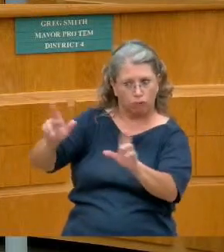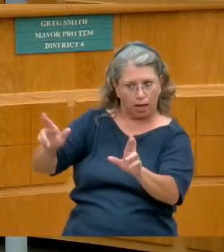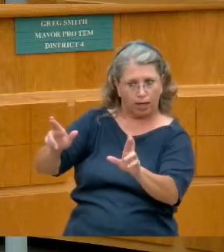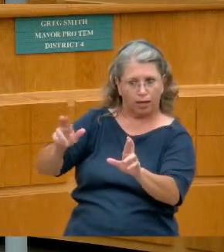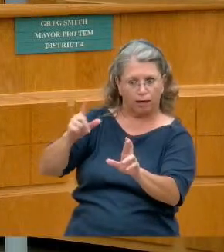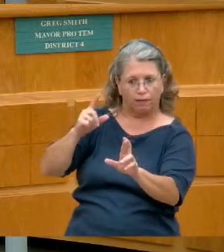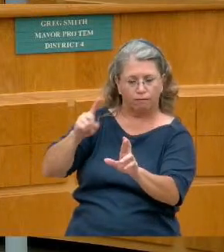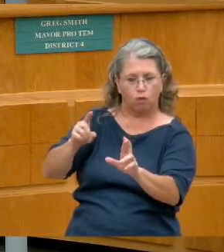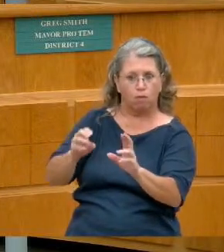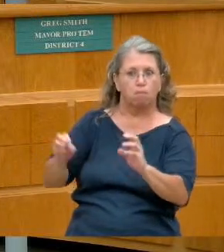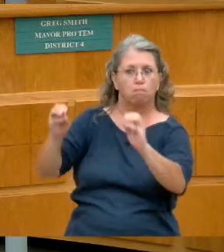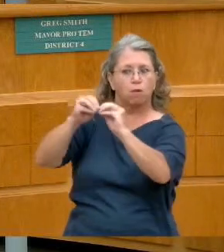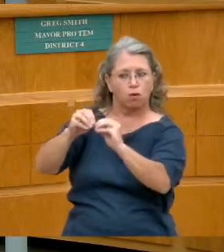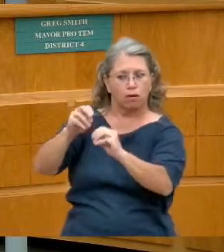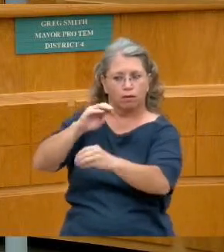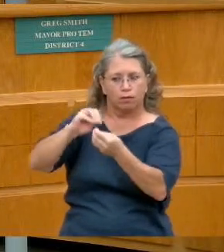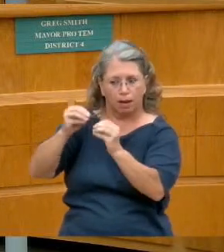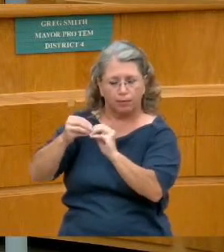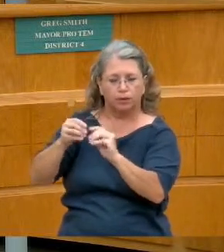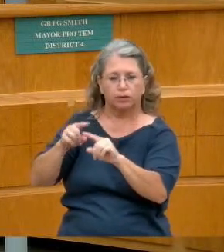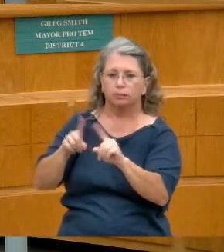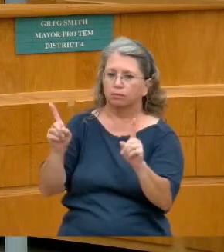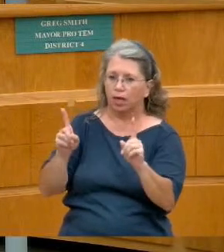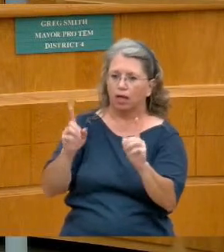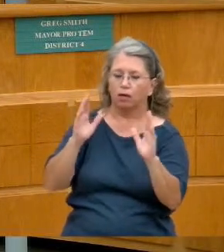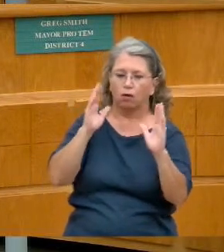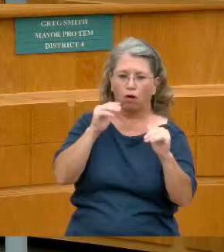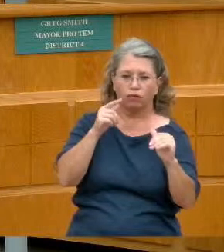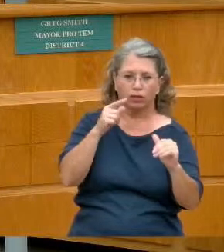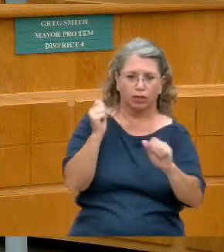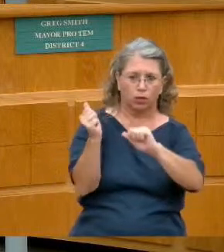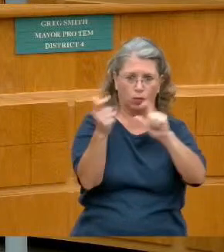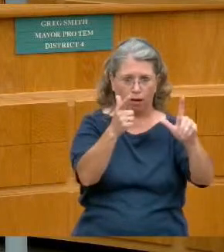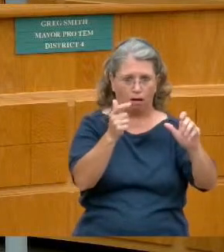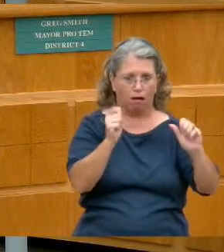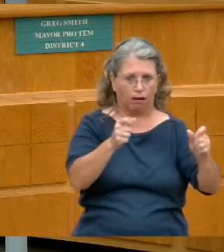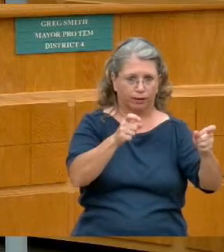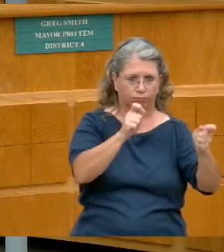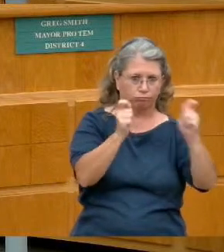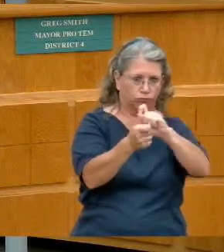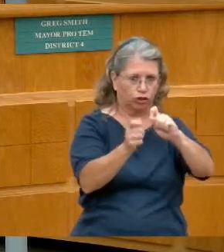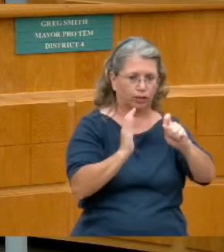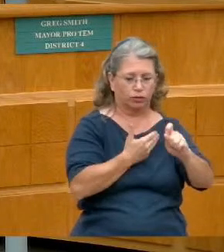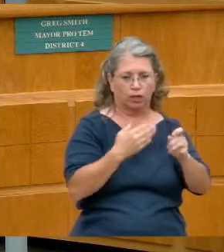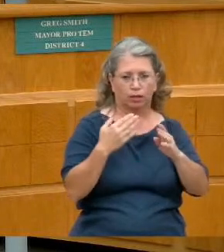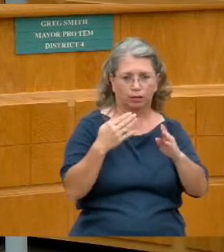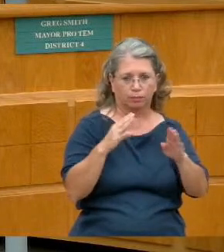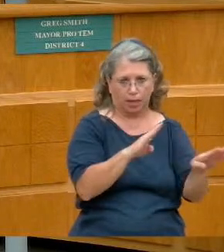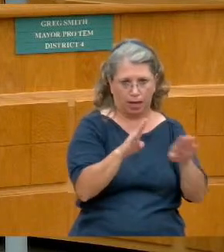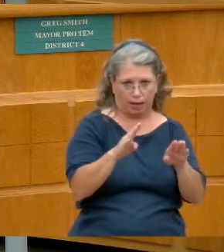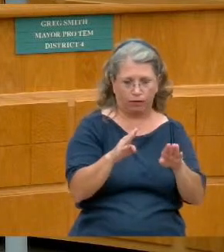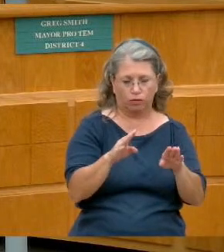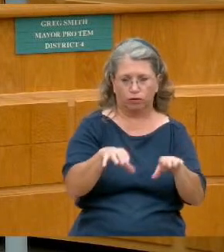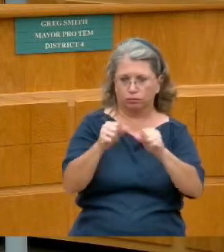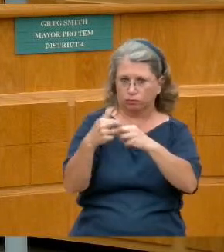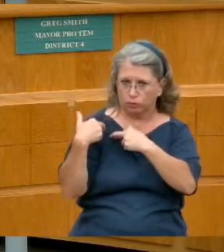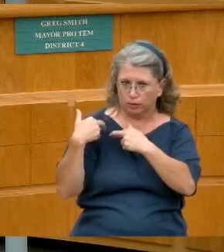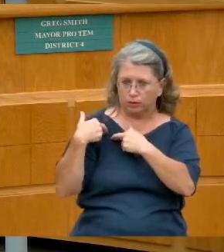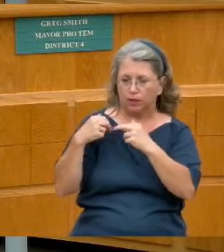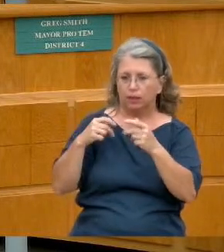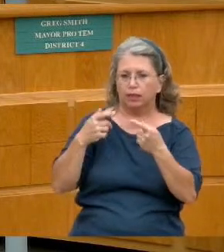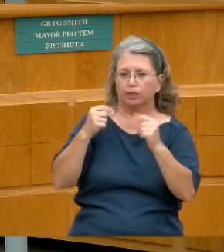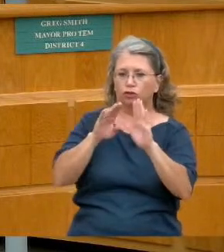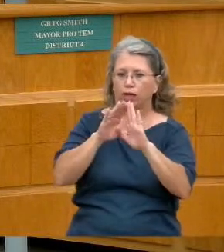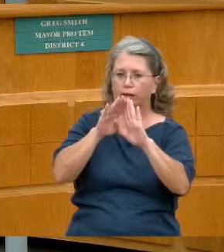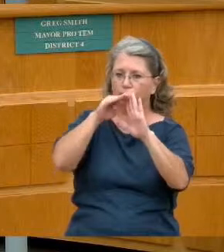we can all modify our behavior and help to flatten this curve again. And that's the mode that we're in. We're trying to flatten the curve